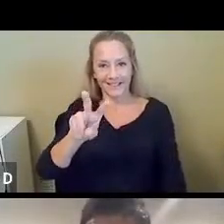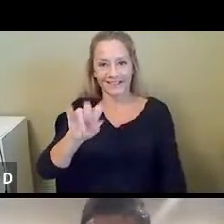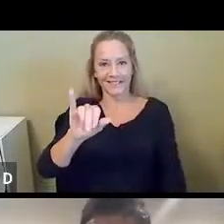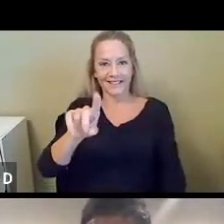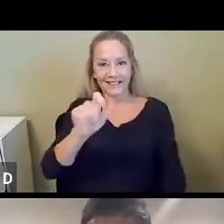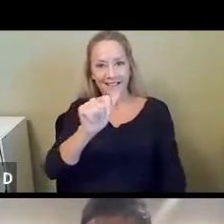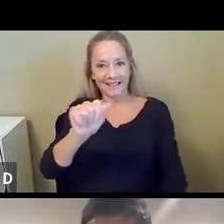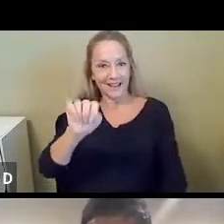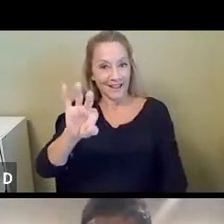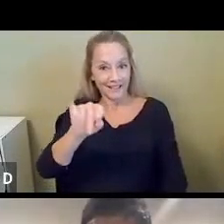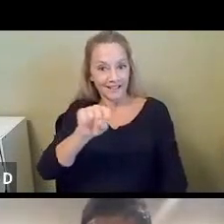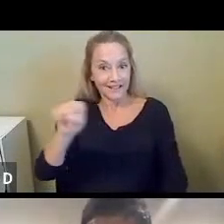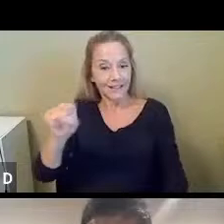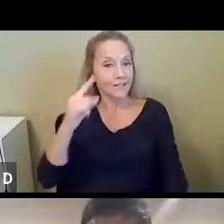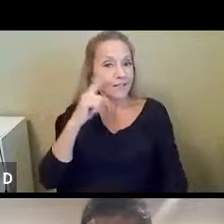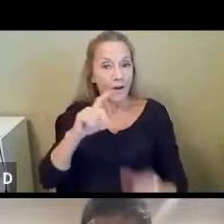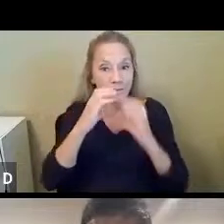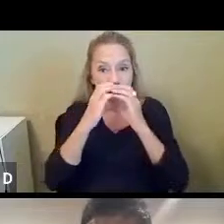discussion.